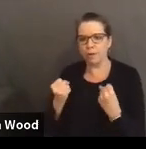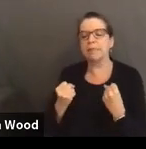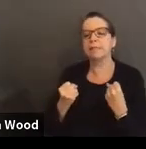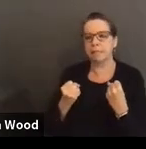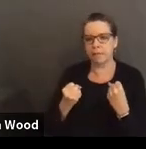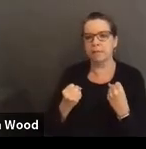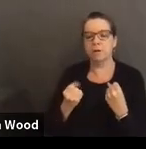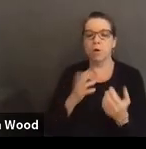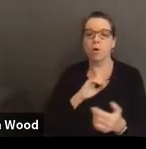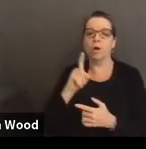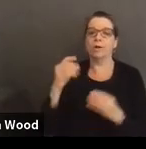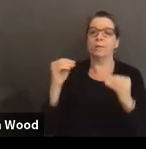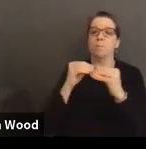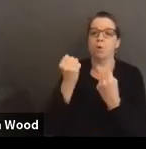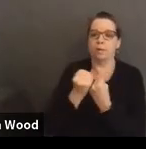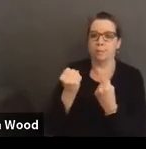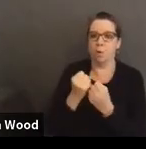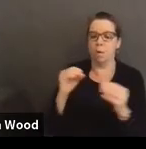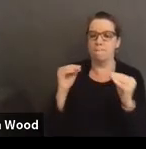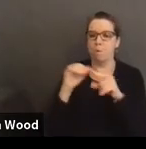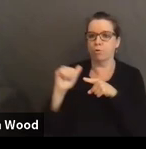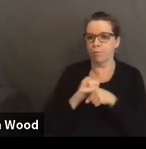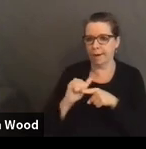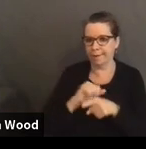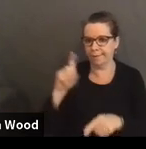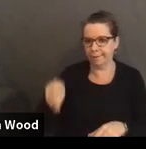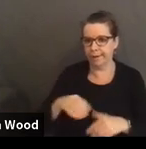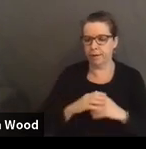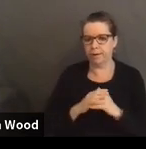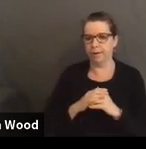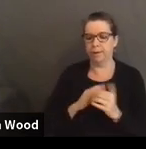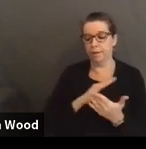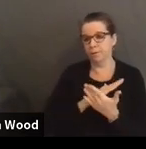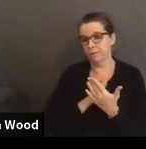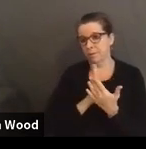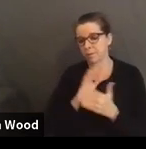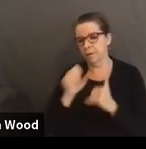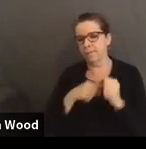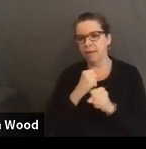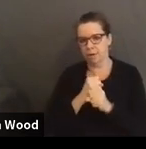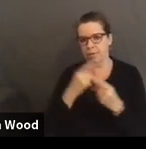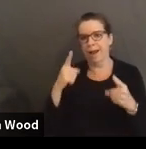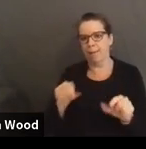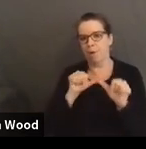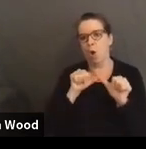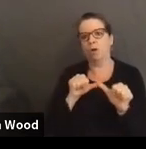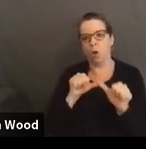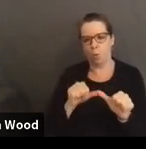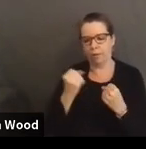more support, coaching, or training is needed, and throughout the rest of the year, ongoing